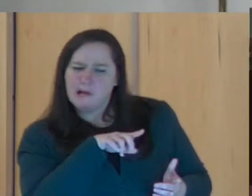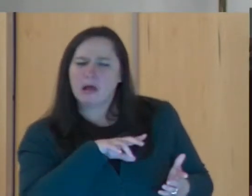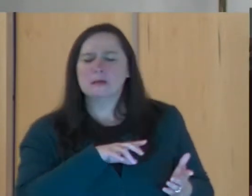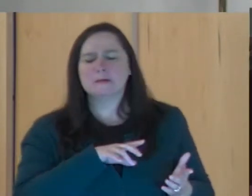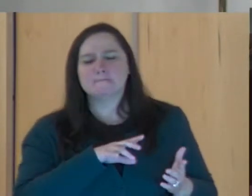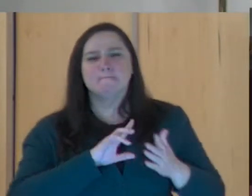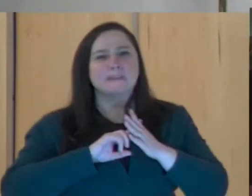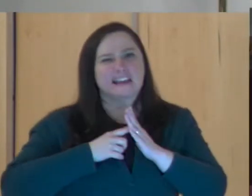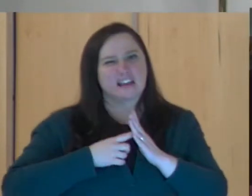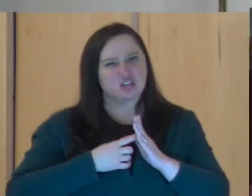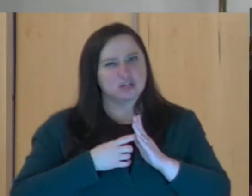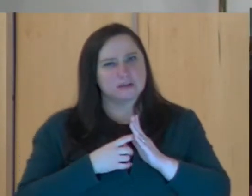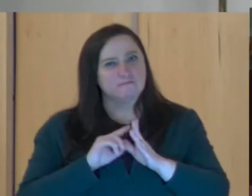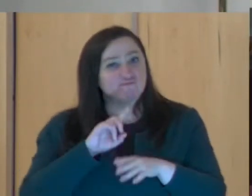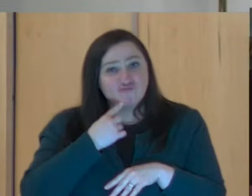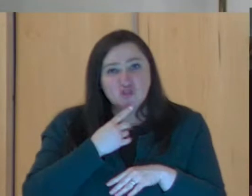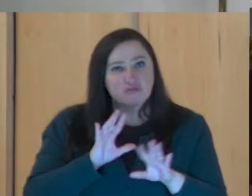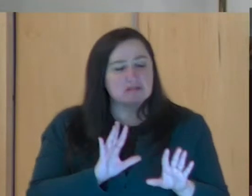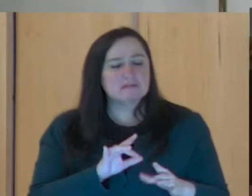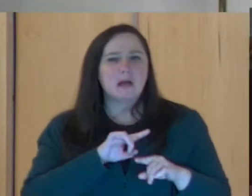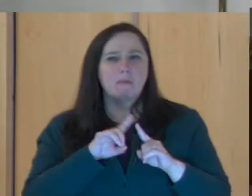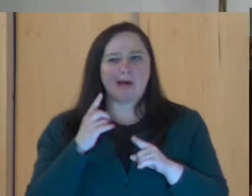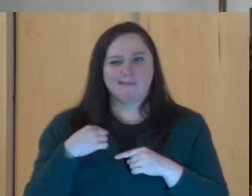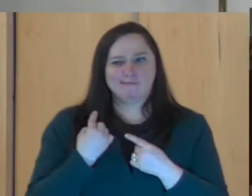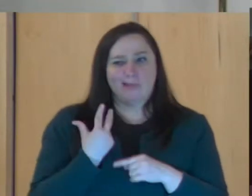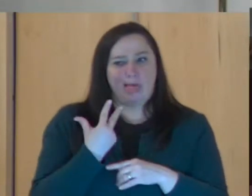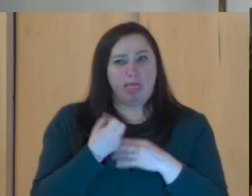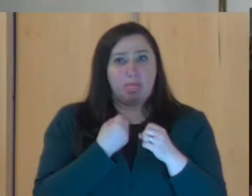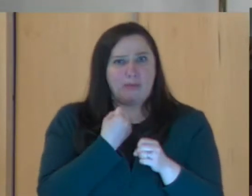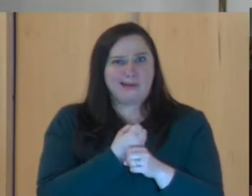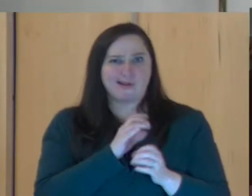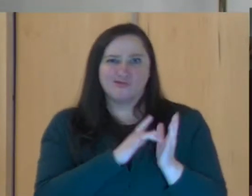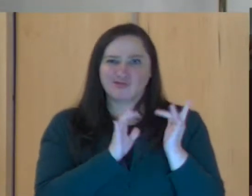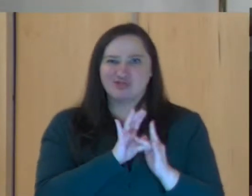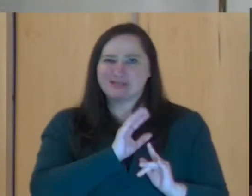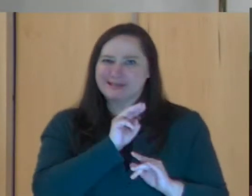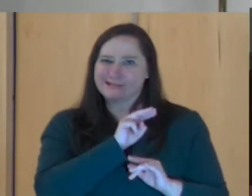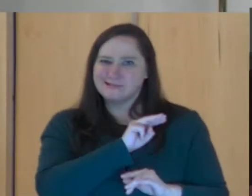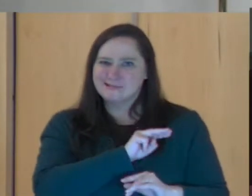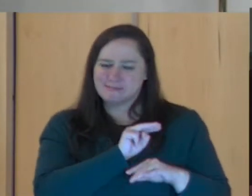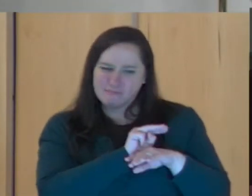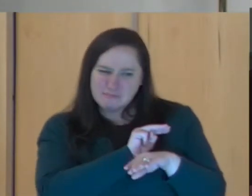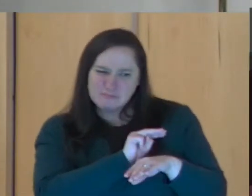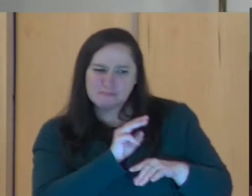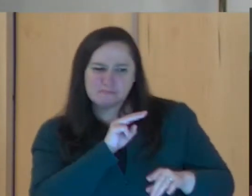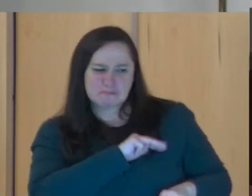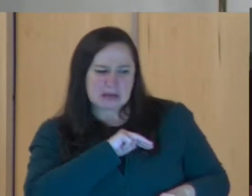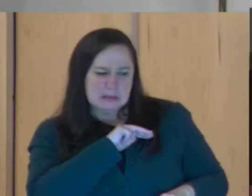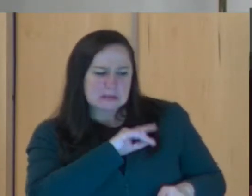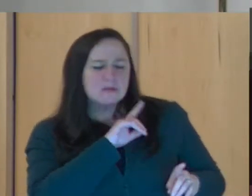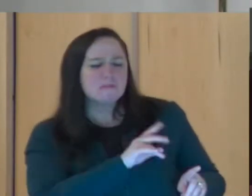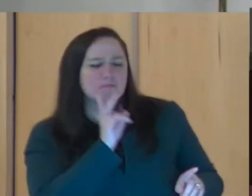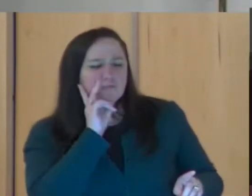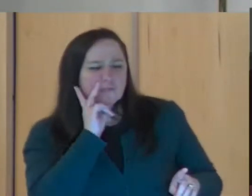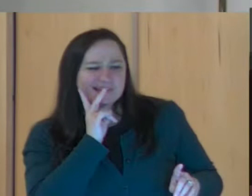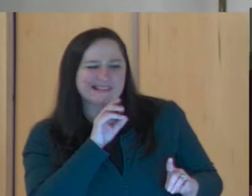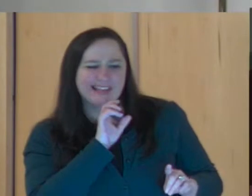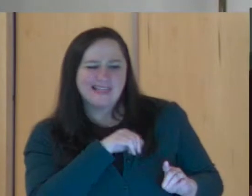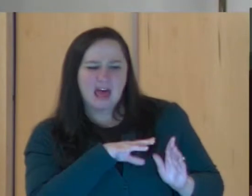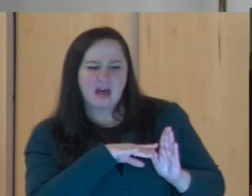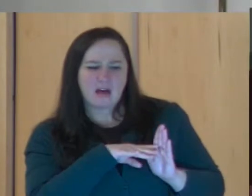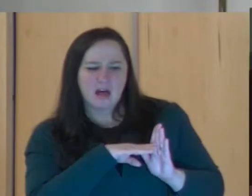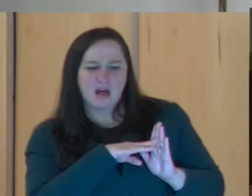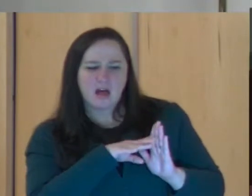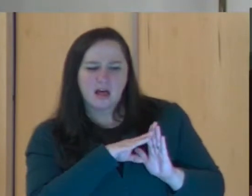Initially, it wasn't that serious, but over the 3 years of Jesus' ministry, if you read the Gospels, you see that growing and growing. This